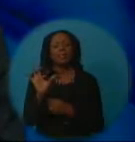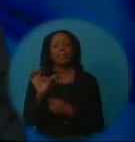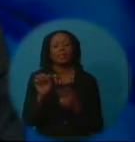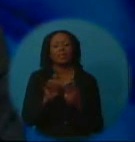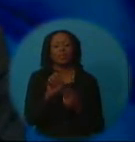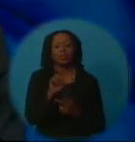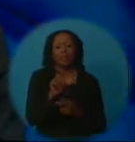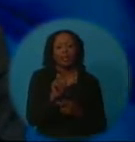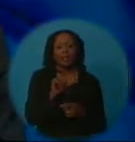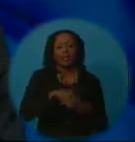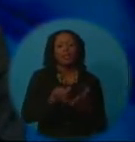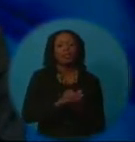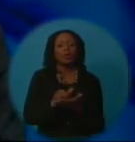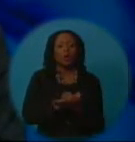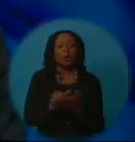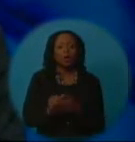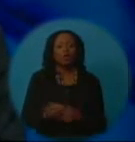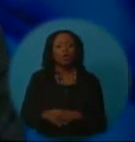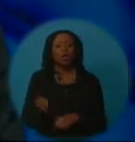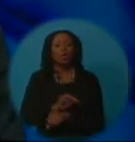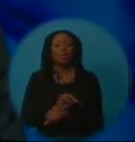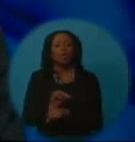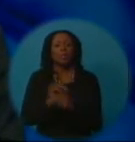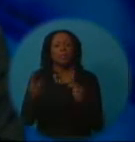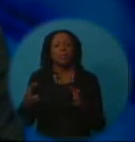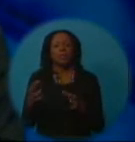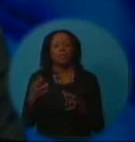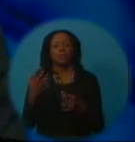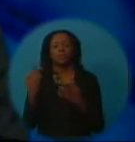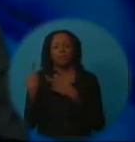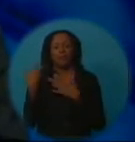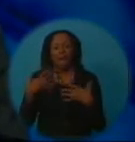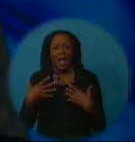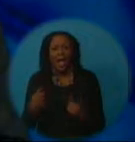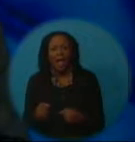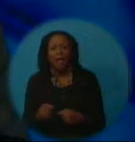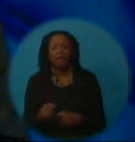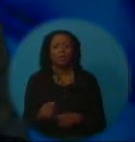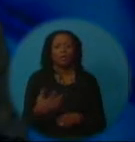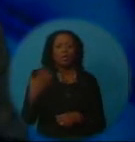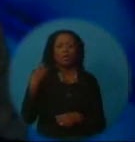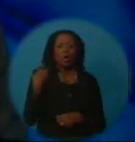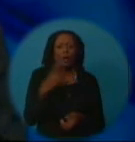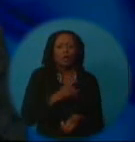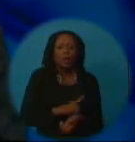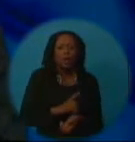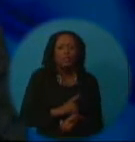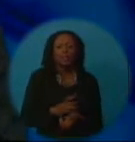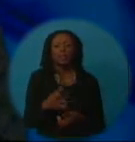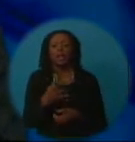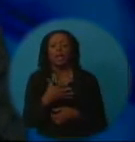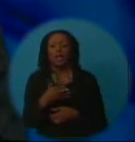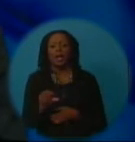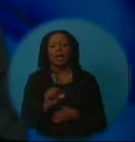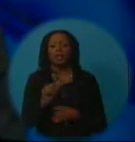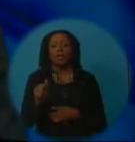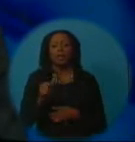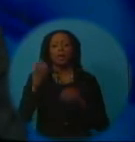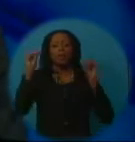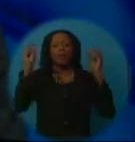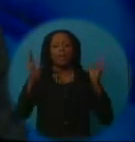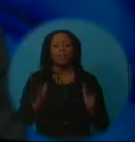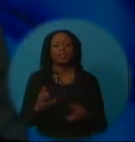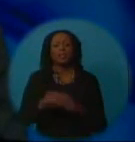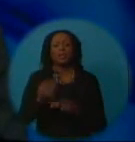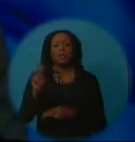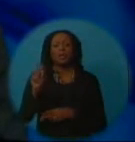Minister of Health Donville Innes, Chief Medical Officer Dr. Joy St. John, and Special Envoy for Non-Communicable Diseases Professor